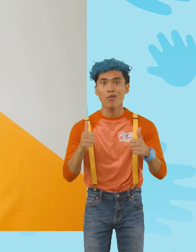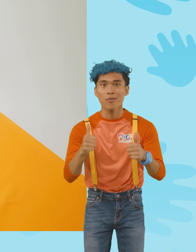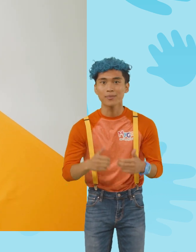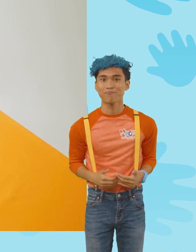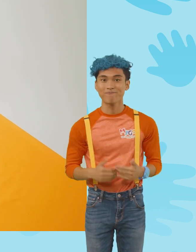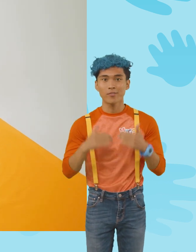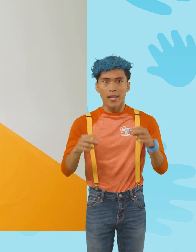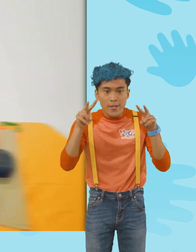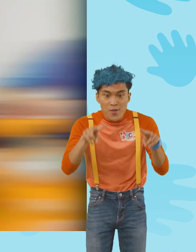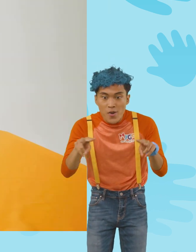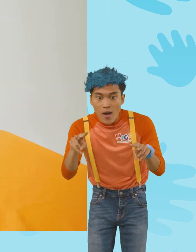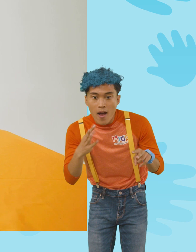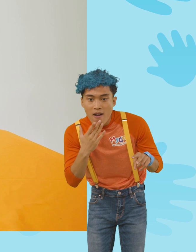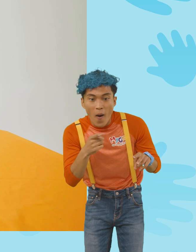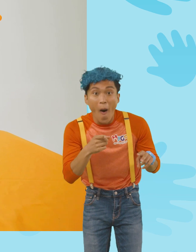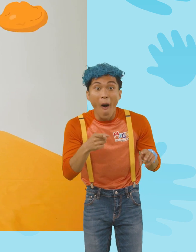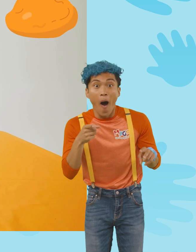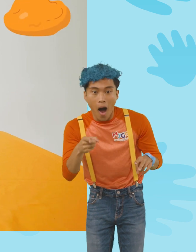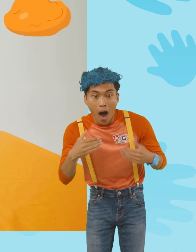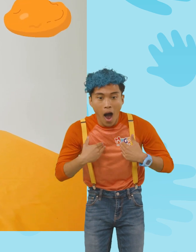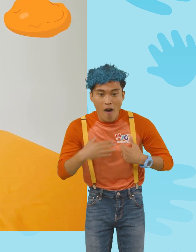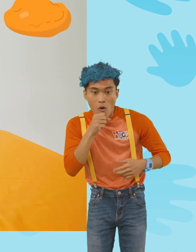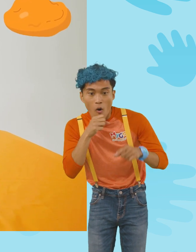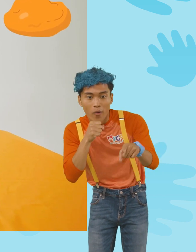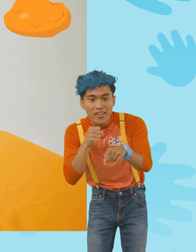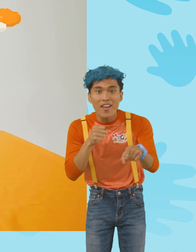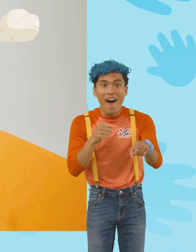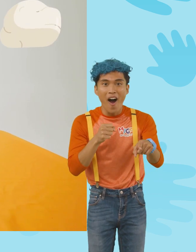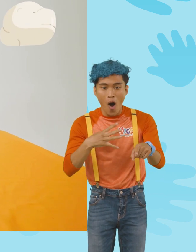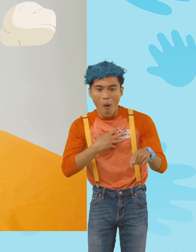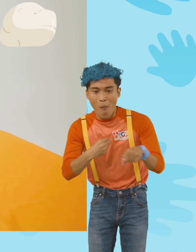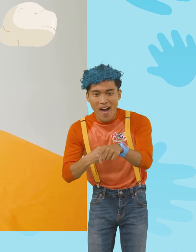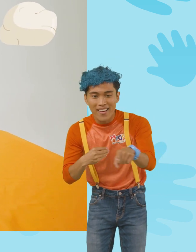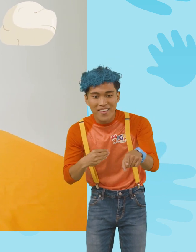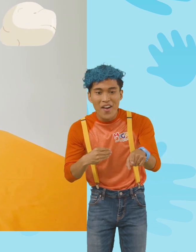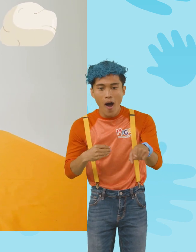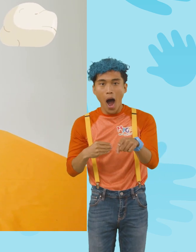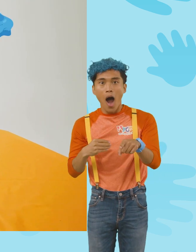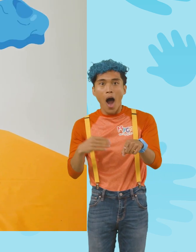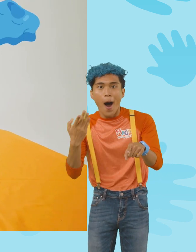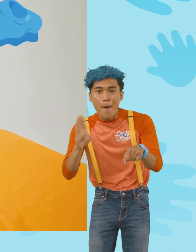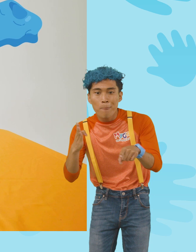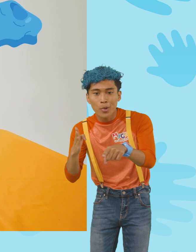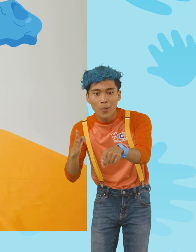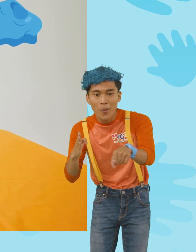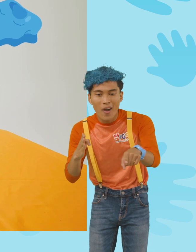right, let's look at all the colors. We have orange, white, blue,